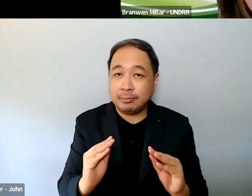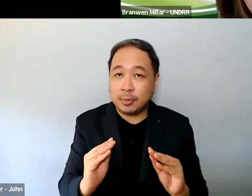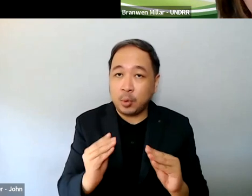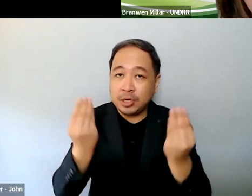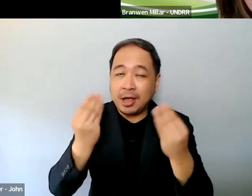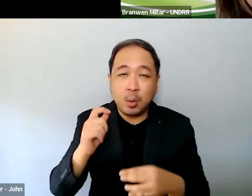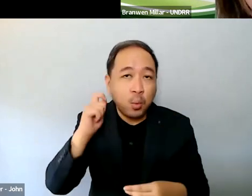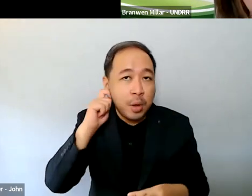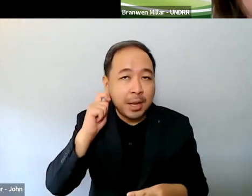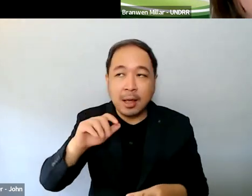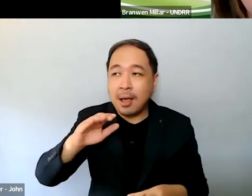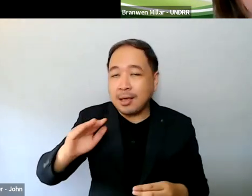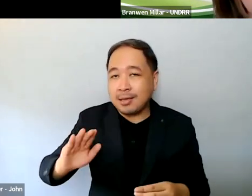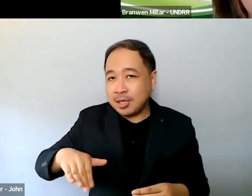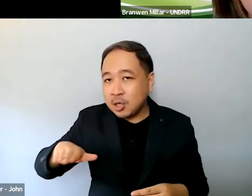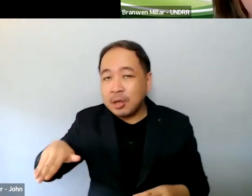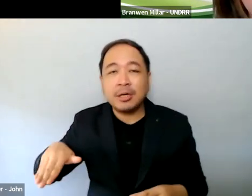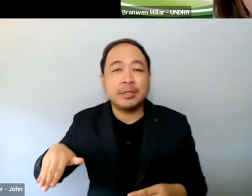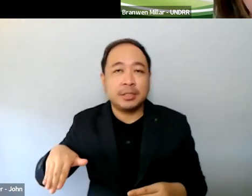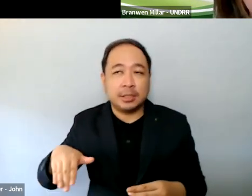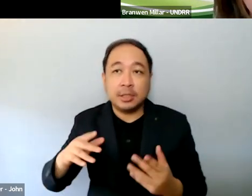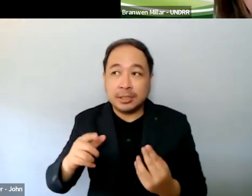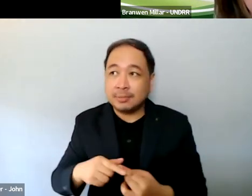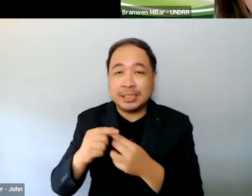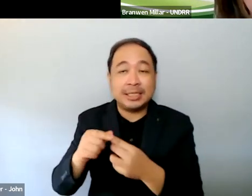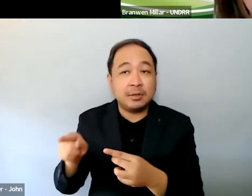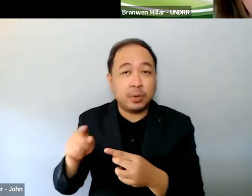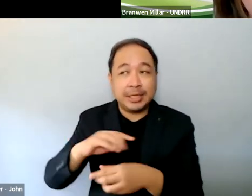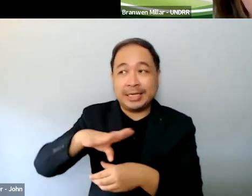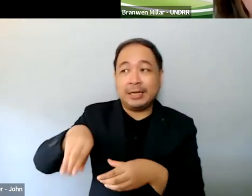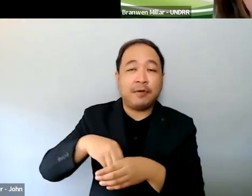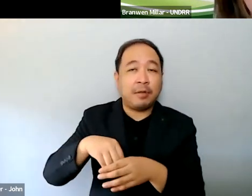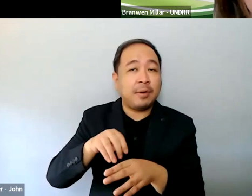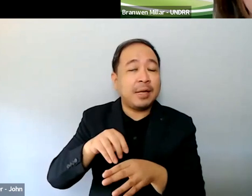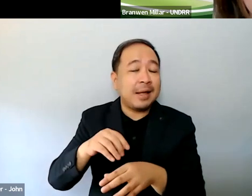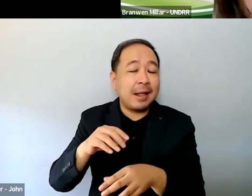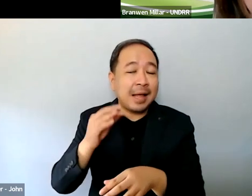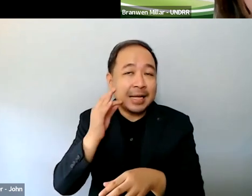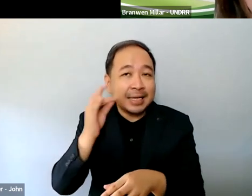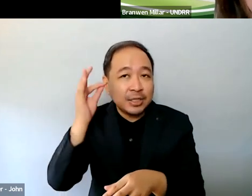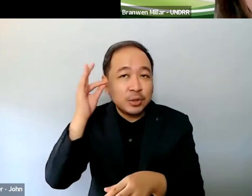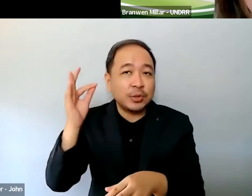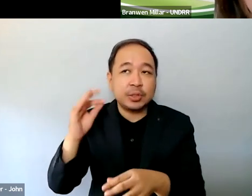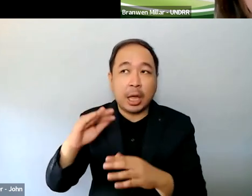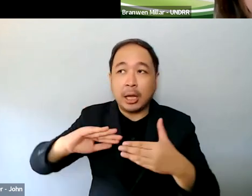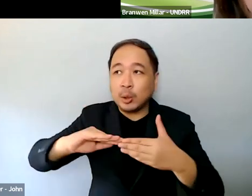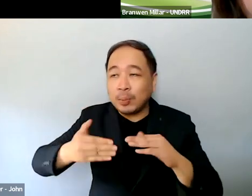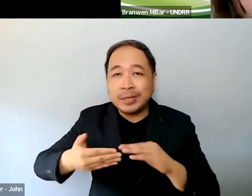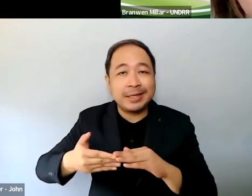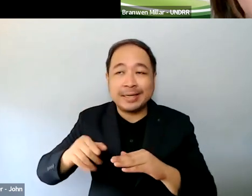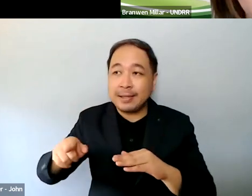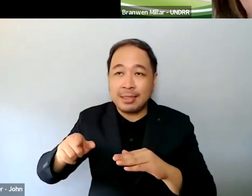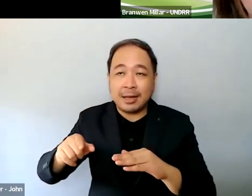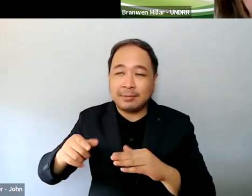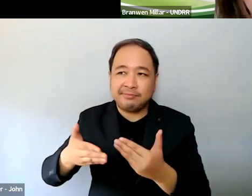at the decision-making table, especially of those from indigenous communities, high-risk communities, and those at the intersections